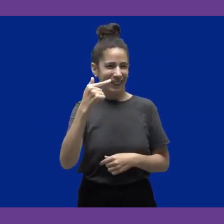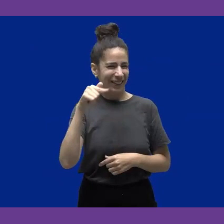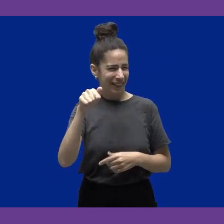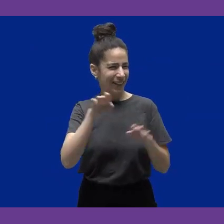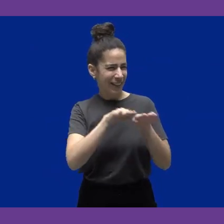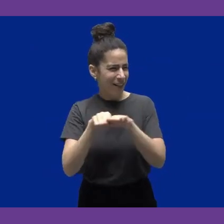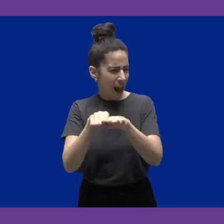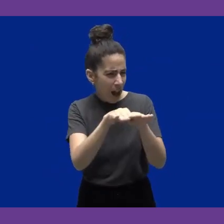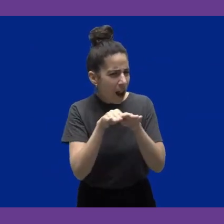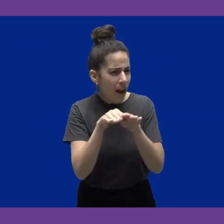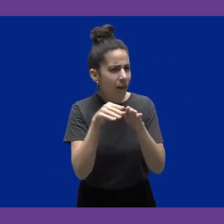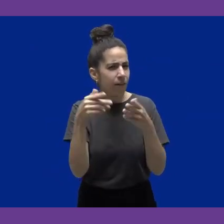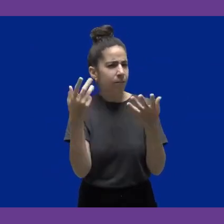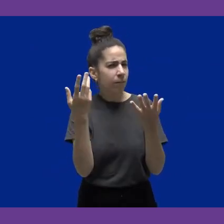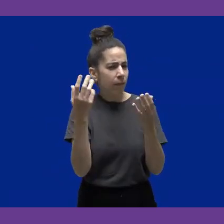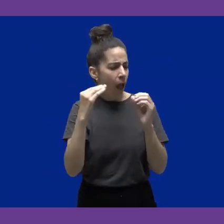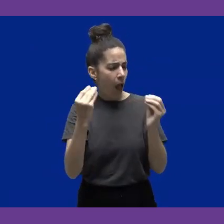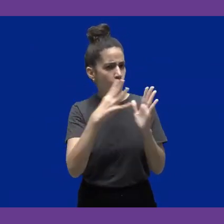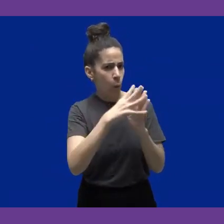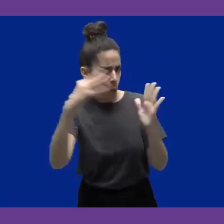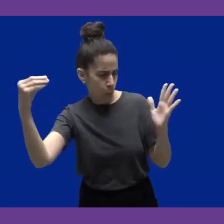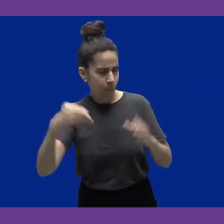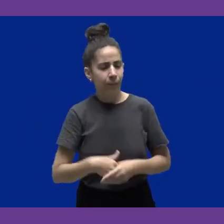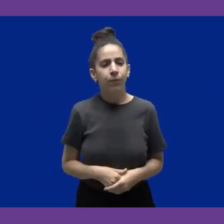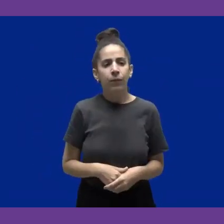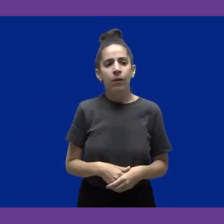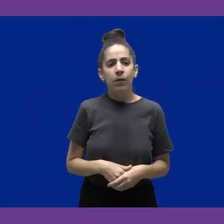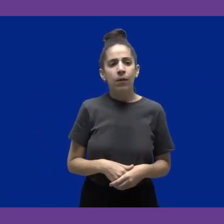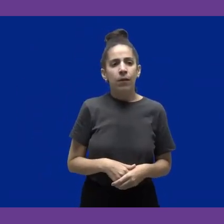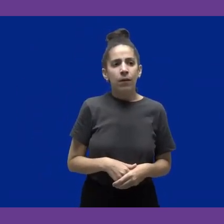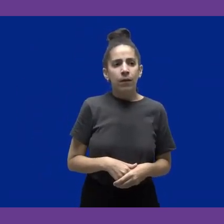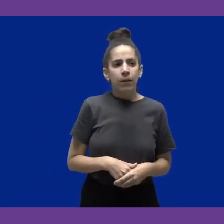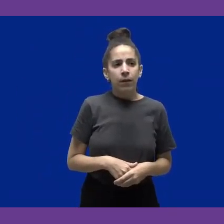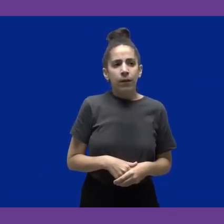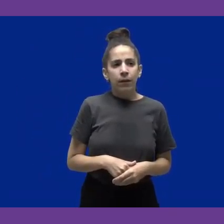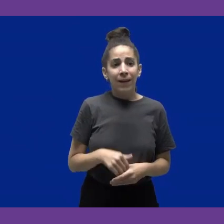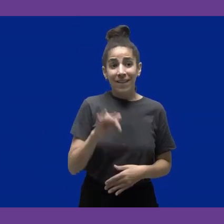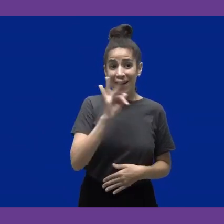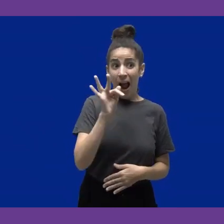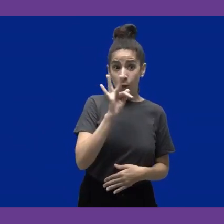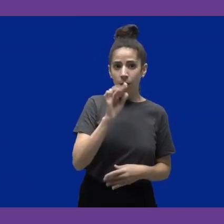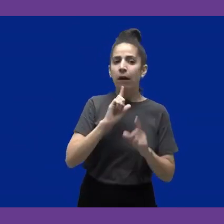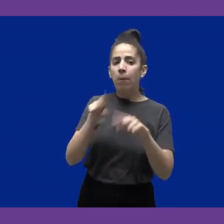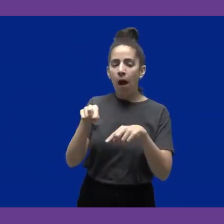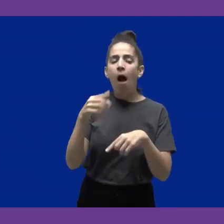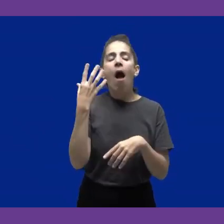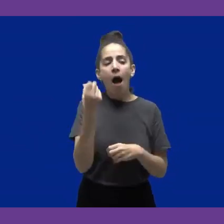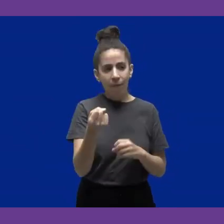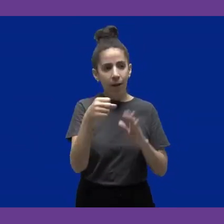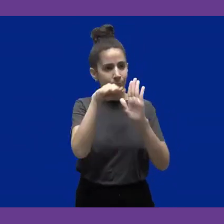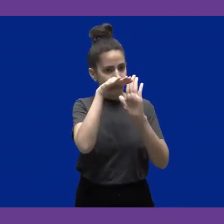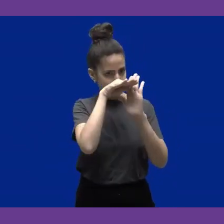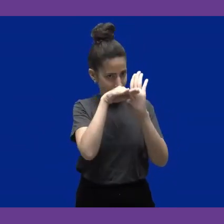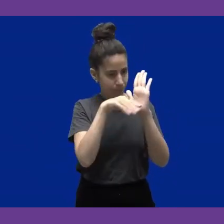the speed of the voice. I mean, there are special requirements on technical requirements on how